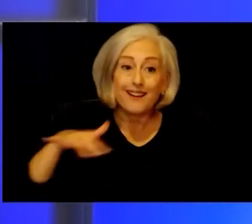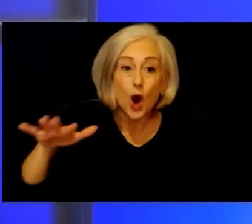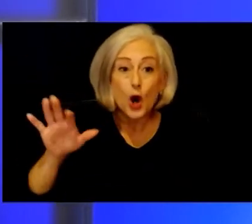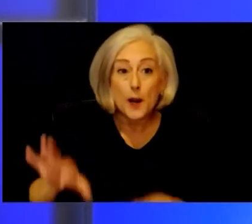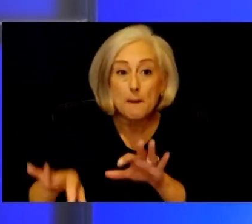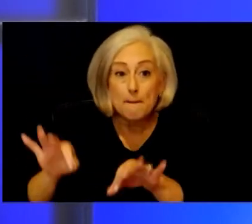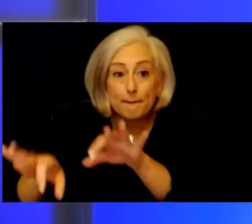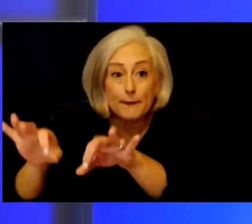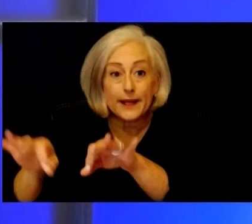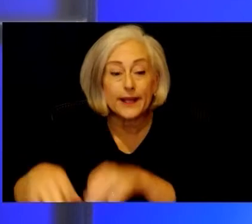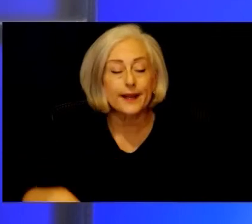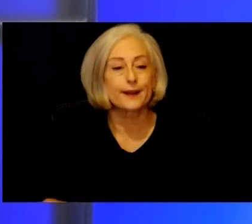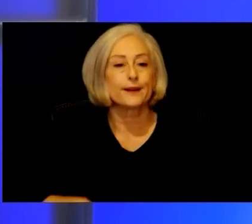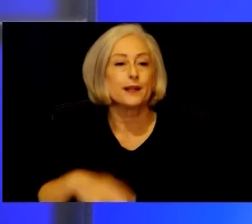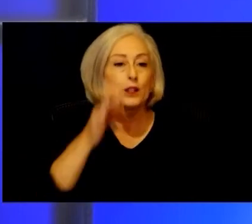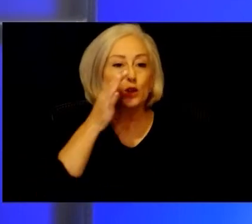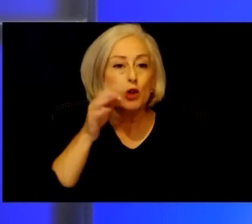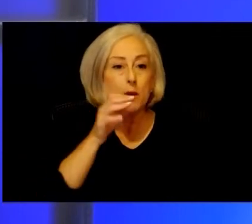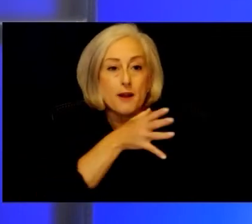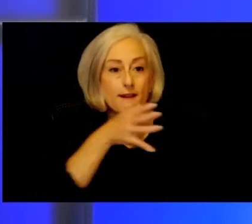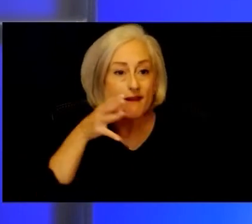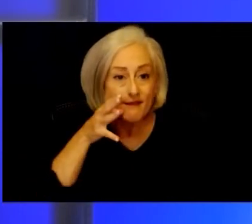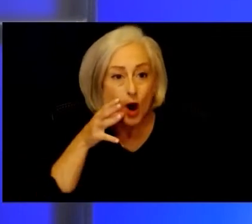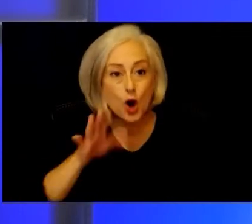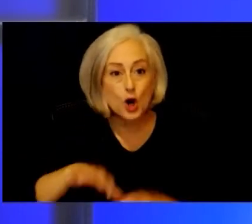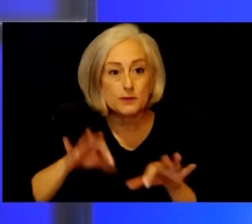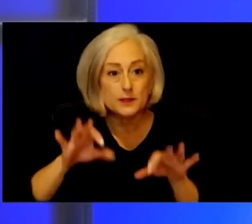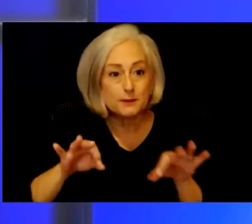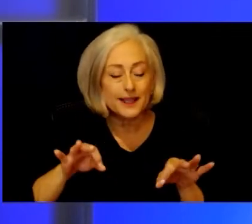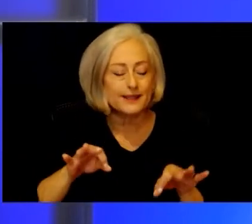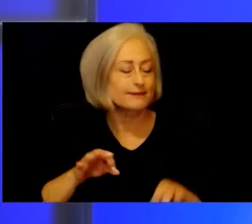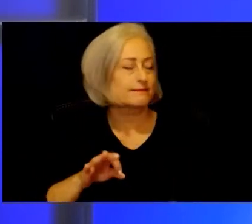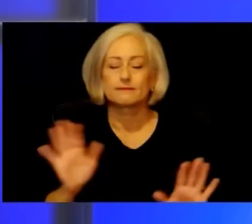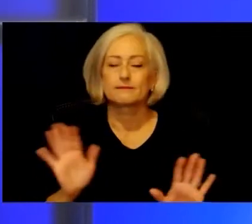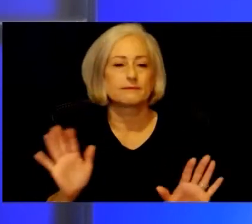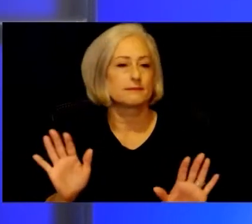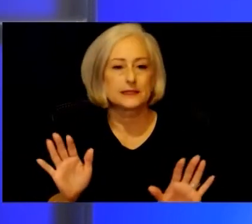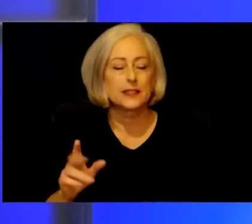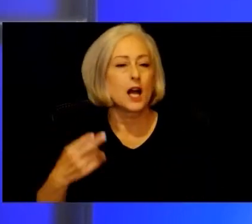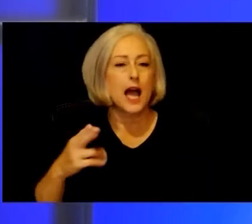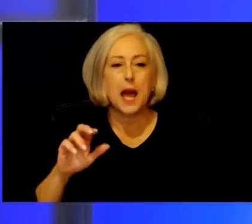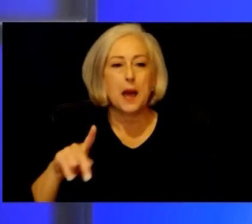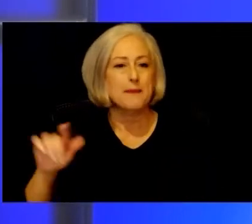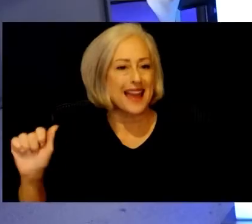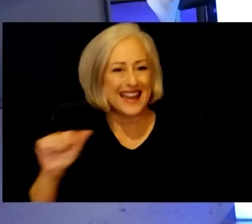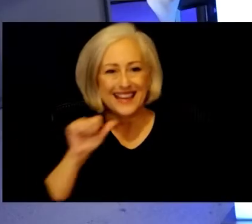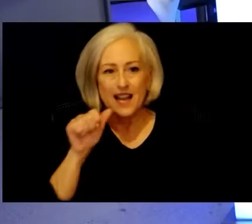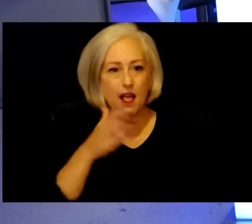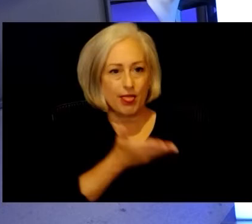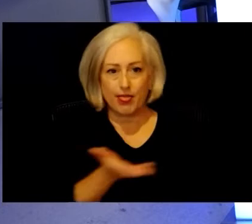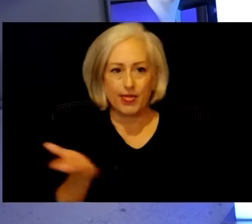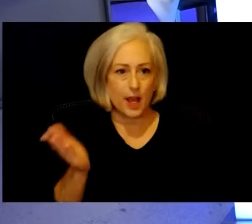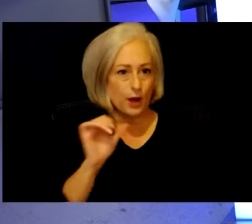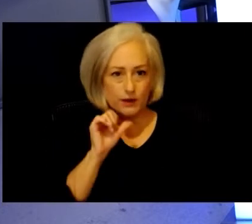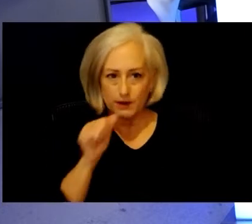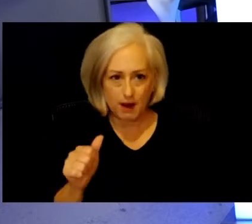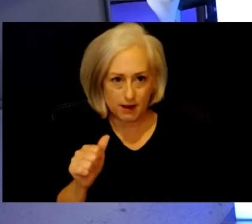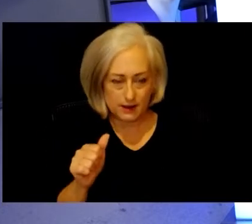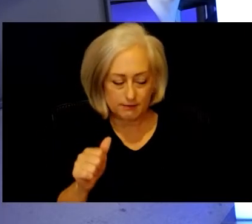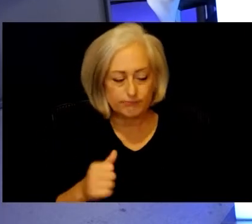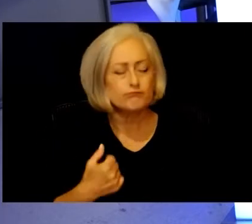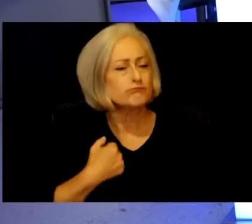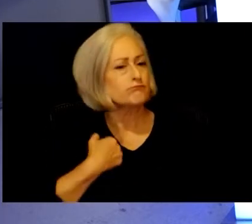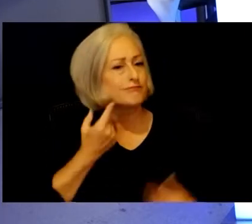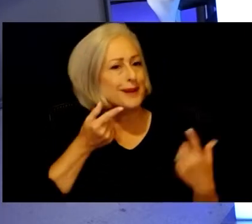strawberry farms and stuff, really the hepatitis A is not known to be in those areas at this time. Yeah, no, I completely agree. I